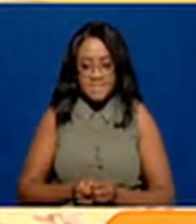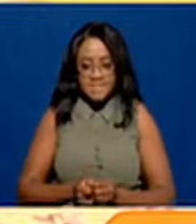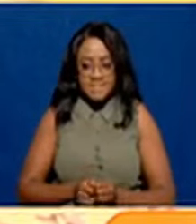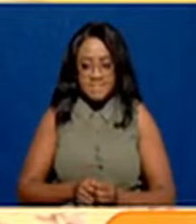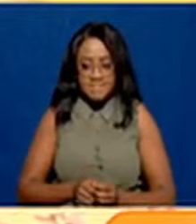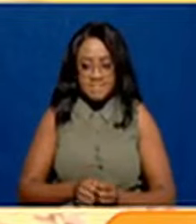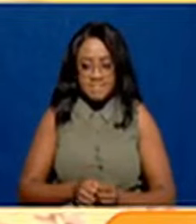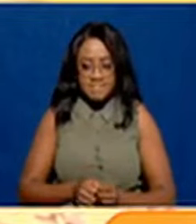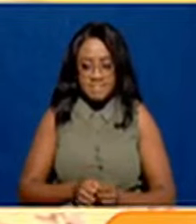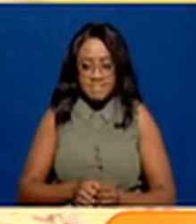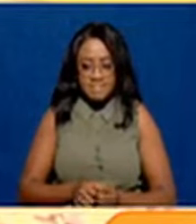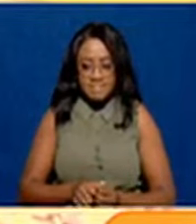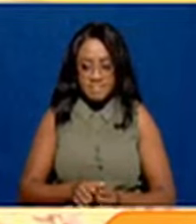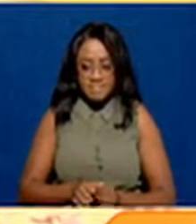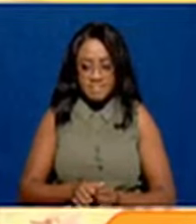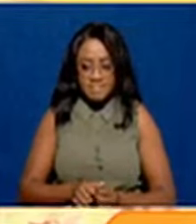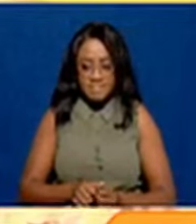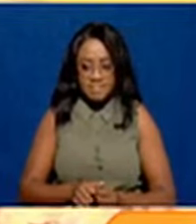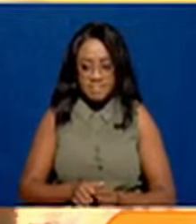But